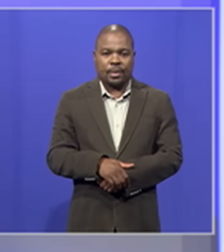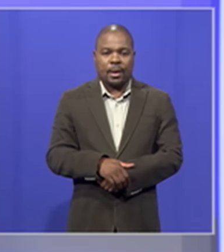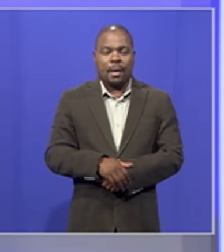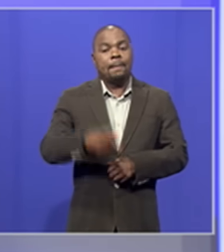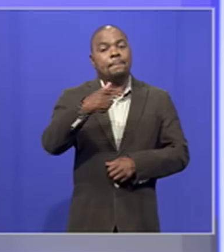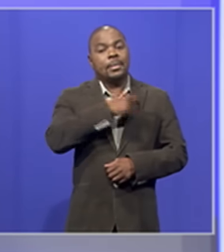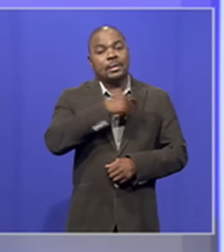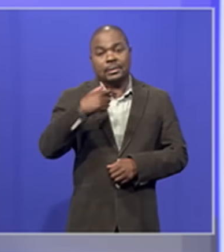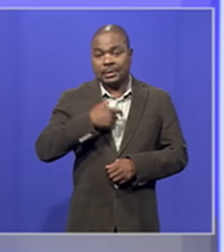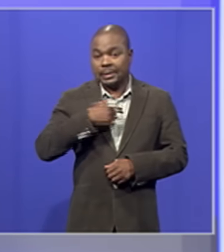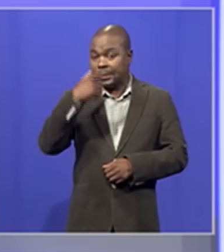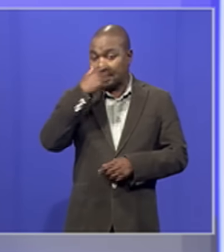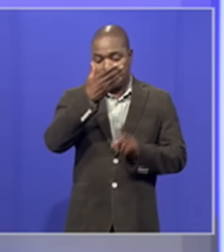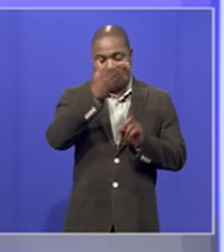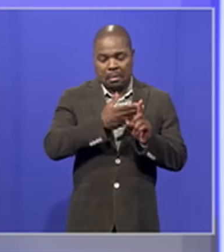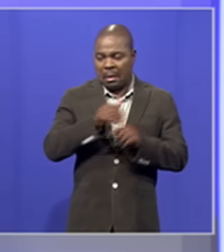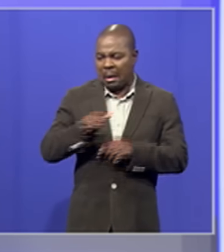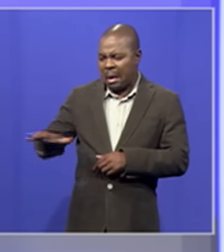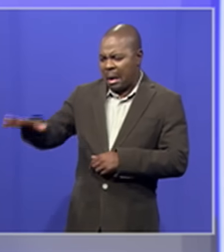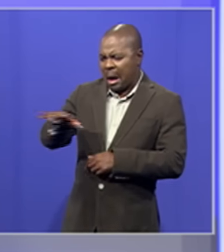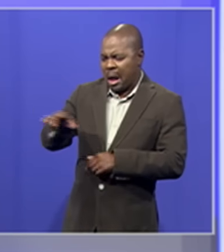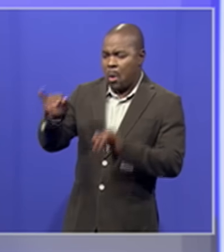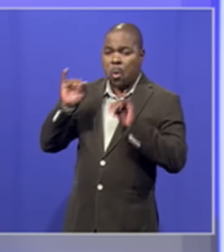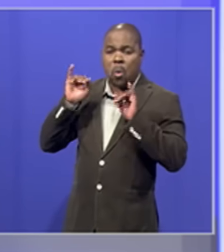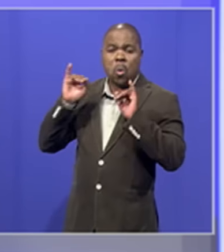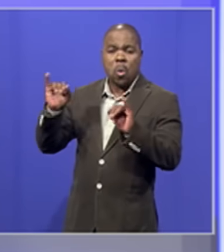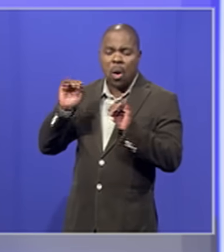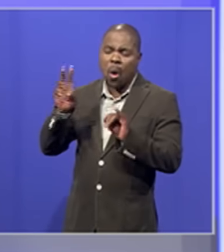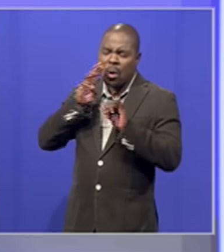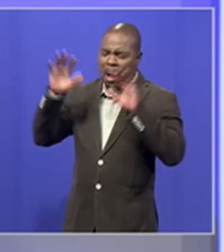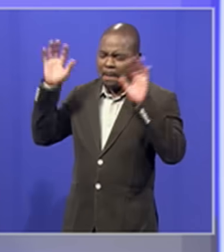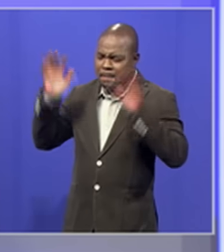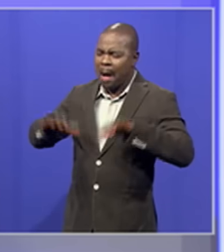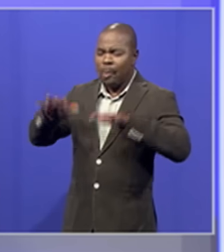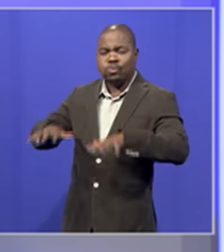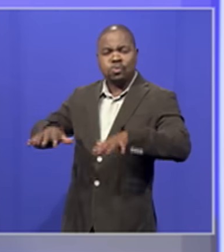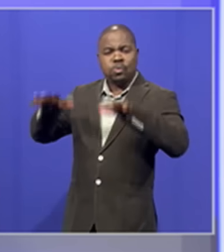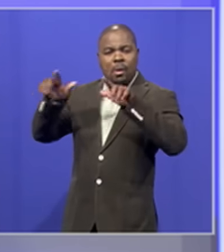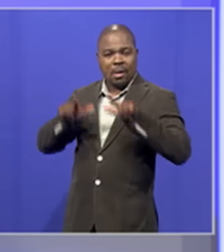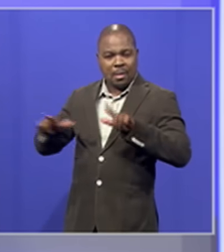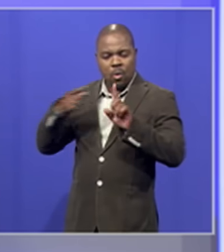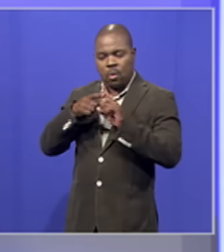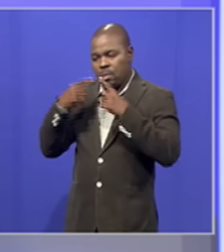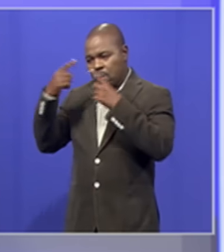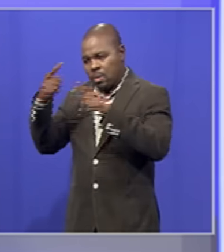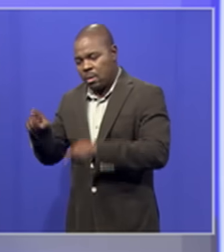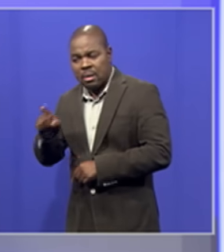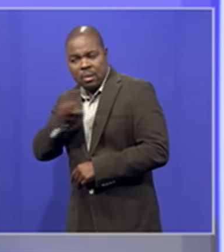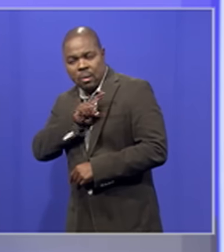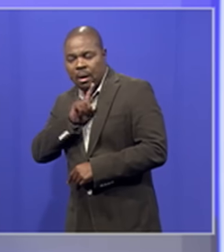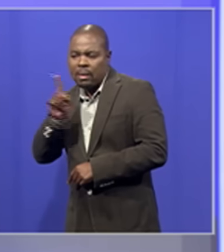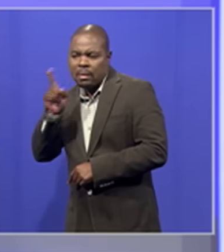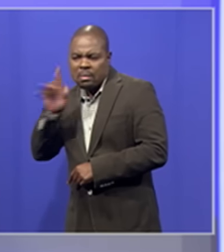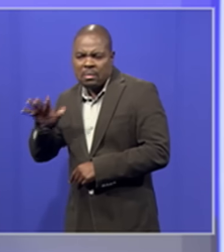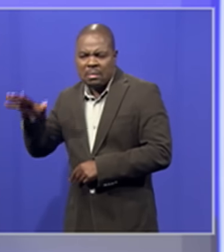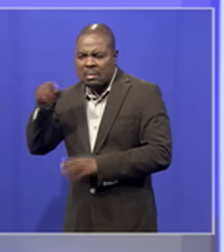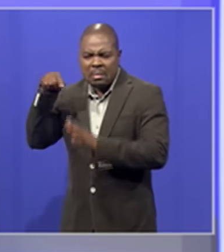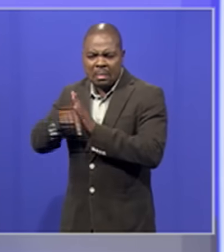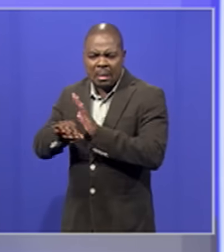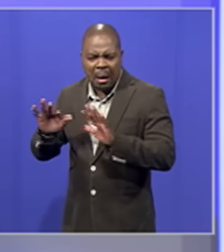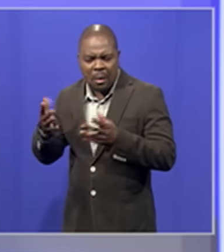Mopresidente Cyril Ramaphosa o gorogile ka lefelong leo le hlasetšego kudu ke mafula ka Limpopo go lekola boleng bja tshenyo ya thoto ge e šita le boikarabelo bja